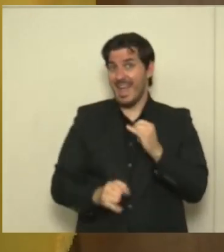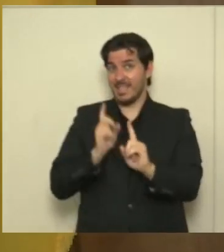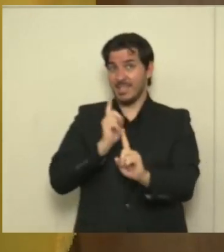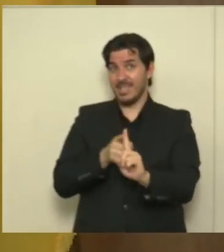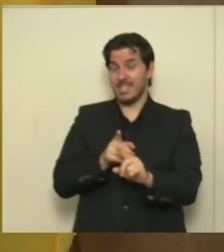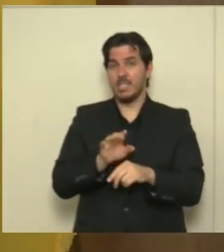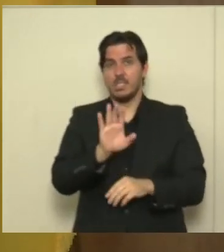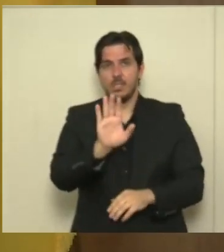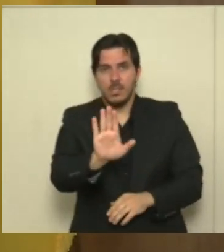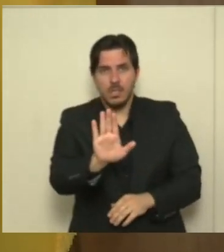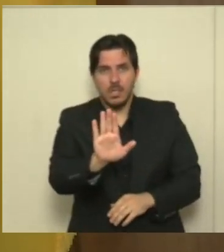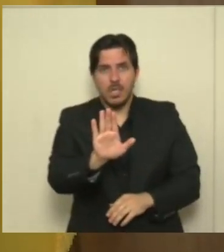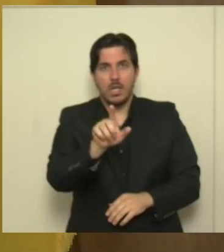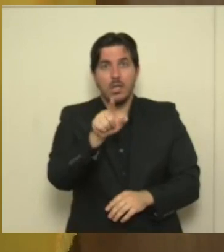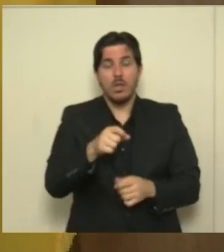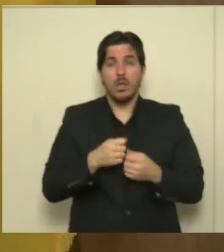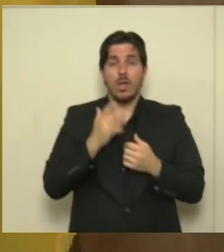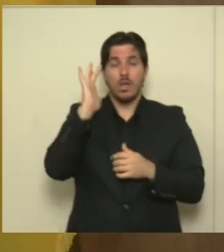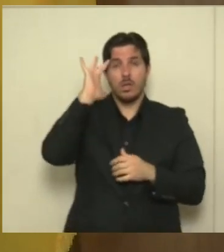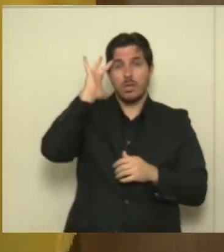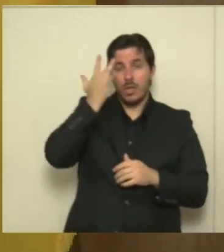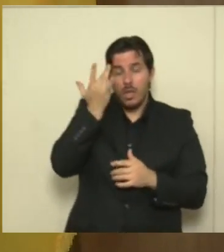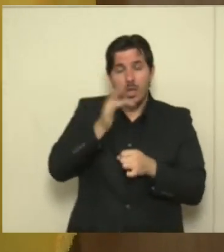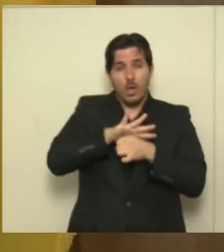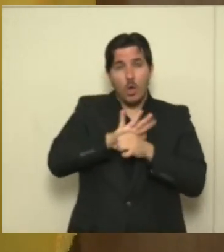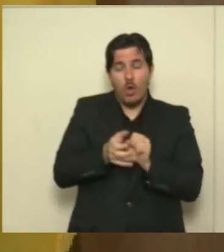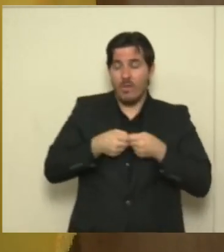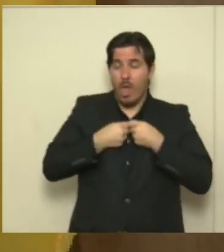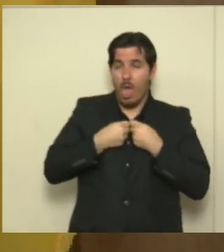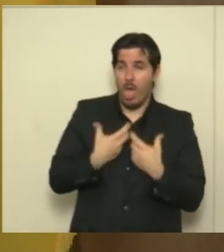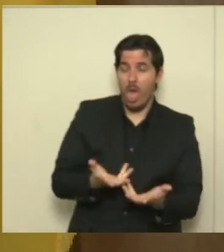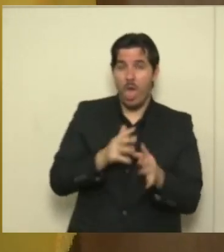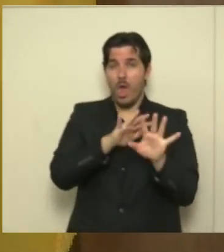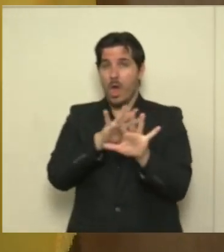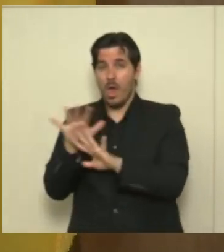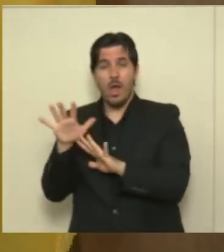COVID fatigue prevent you from doing what you know is right.